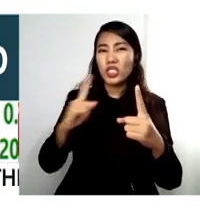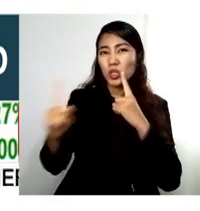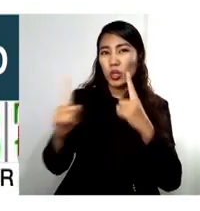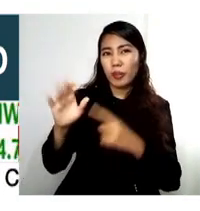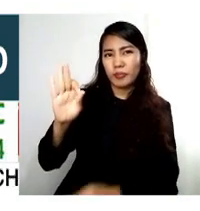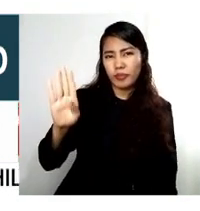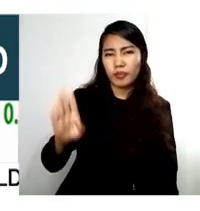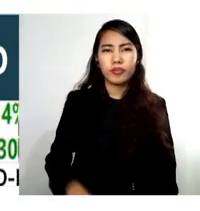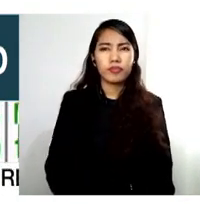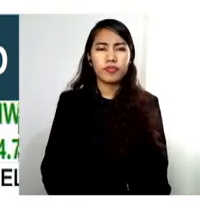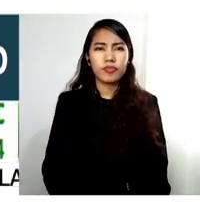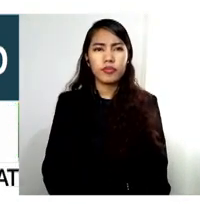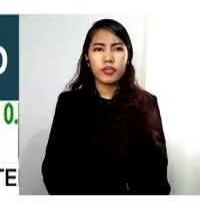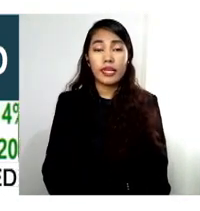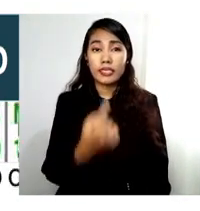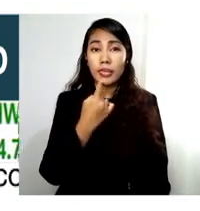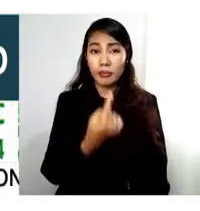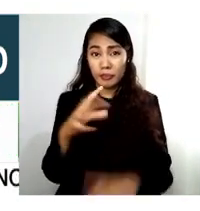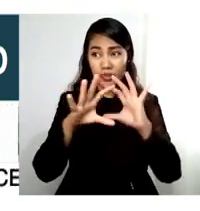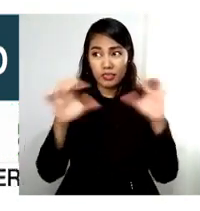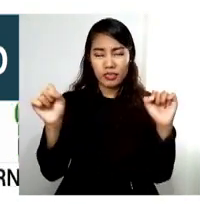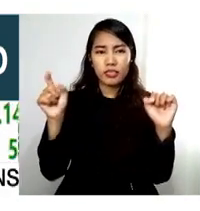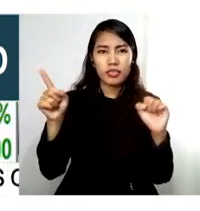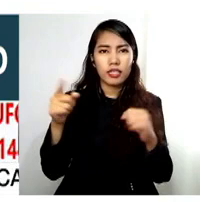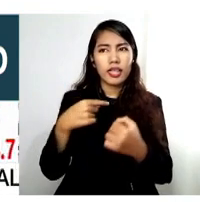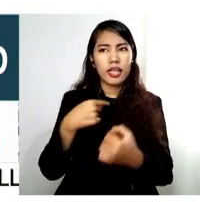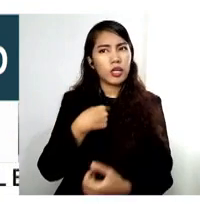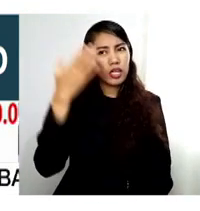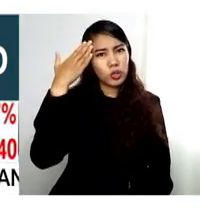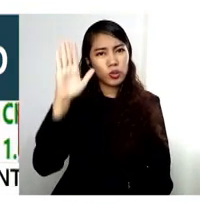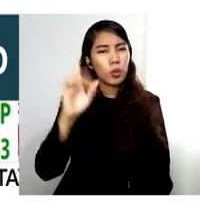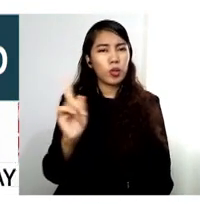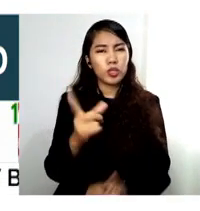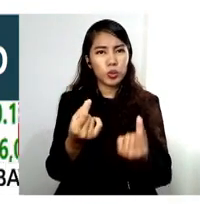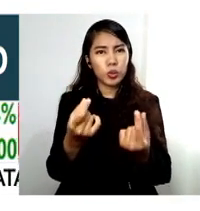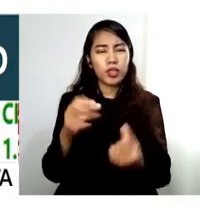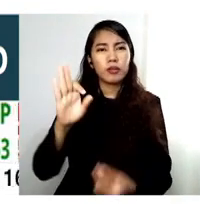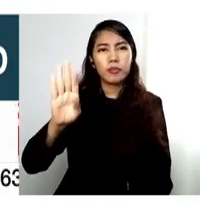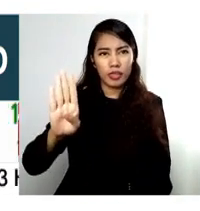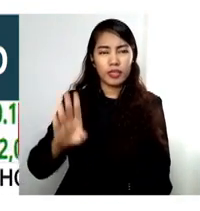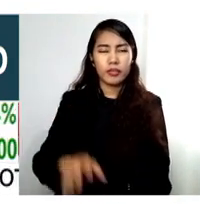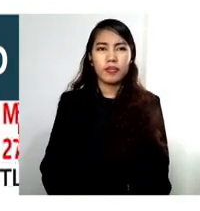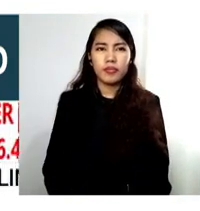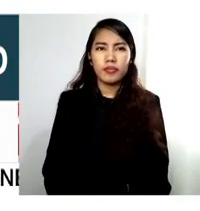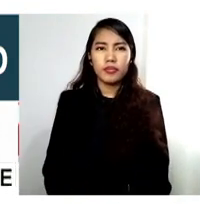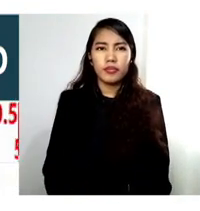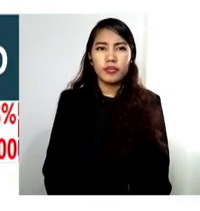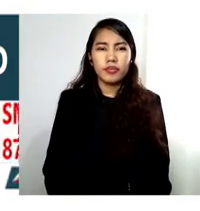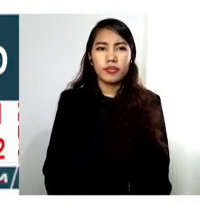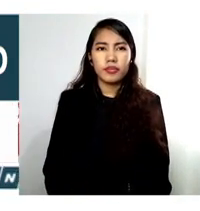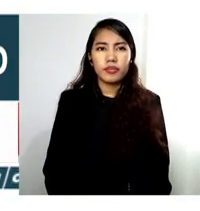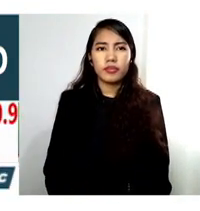beyond what the president said. He actually said, I don't know what I can do with Facebook because, he's, as I said, when he's not a techie, he does not know